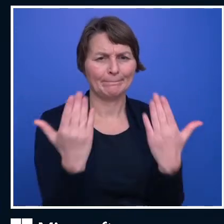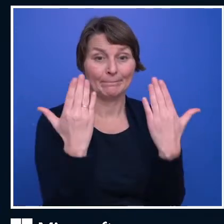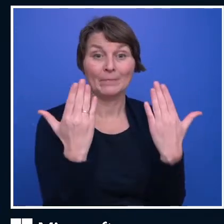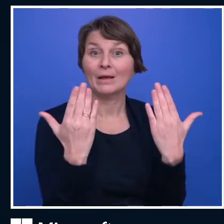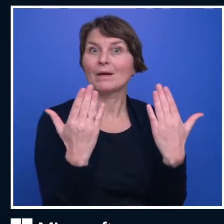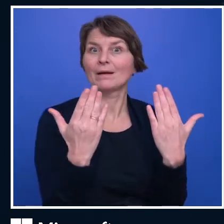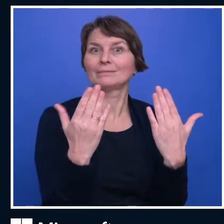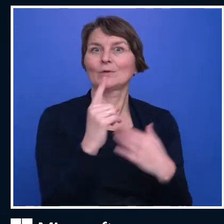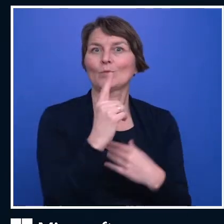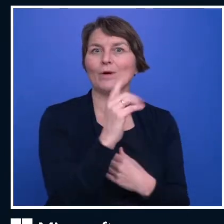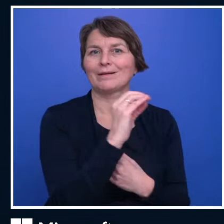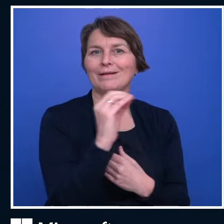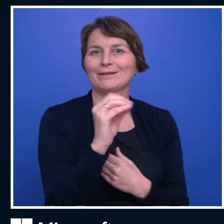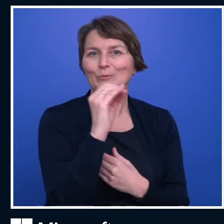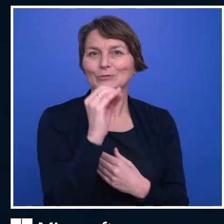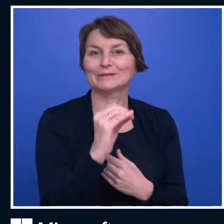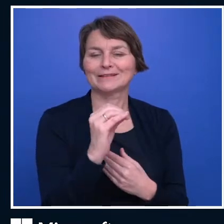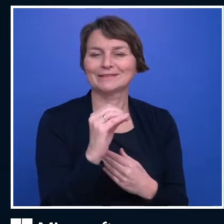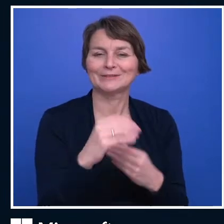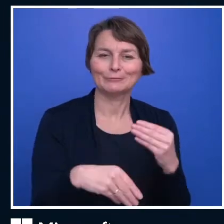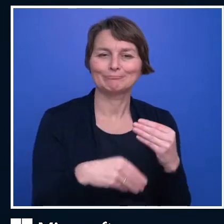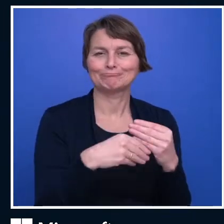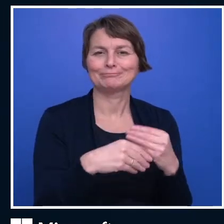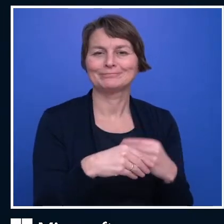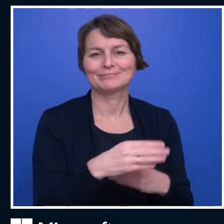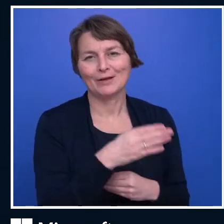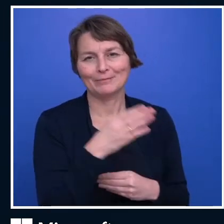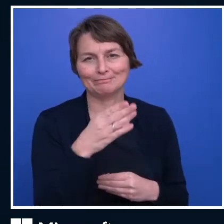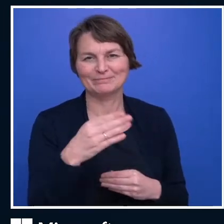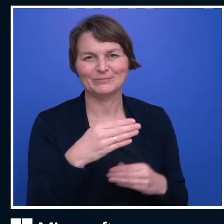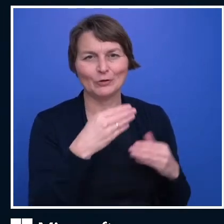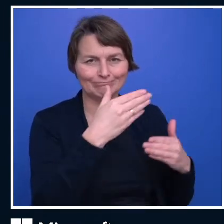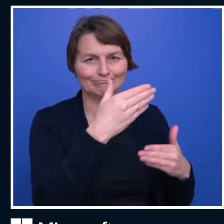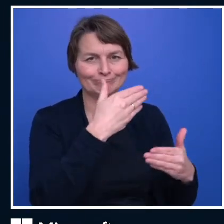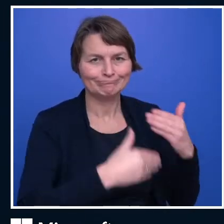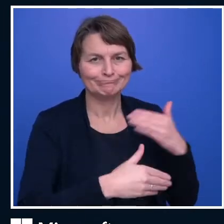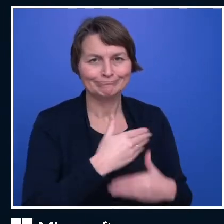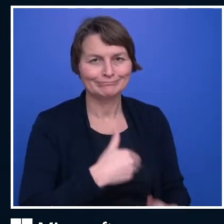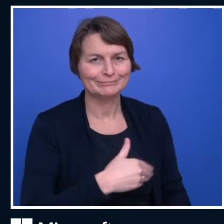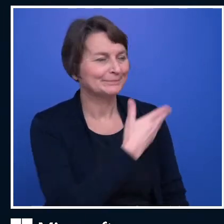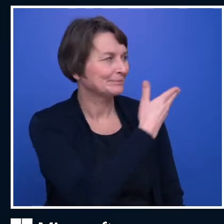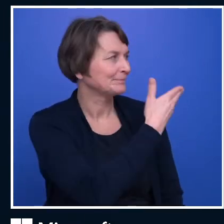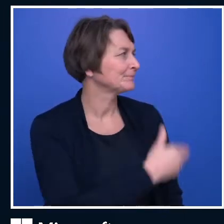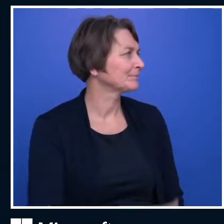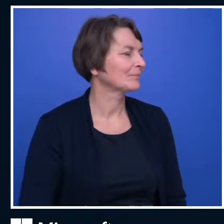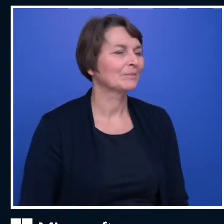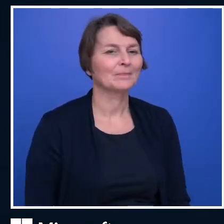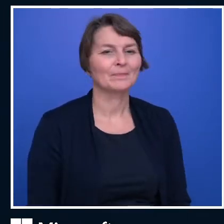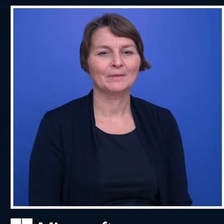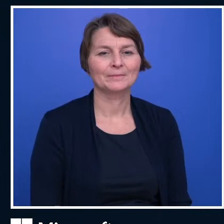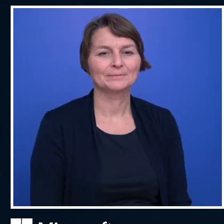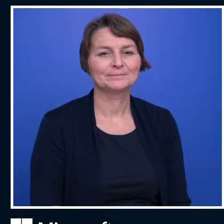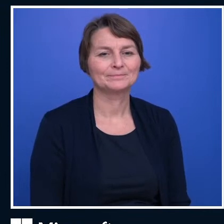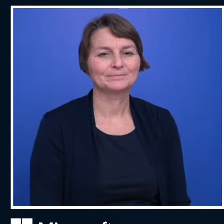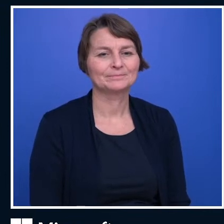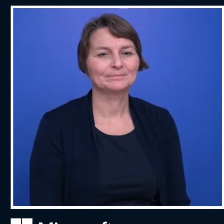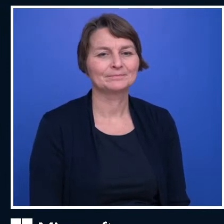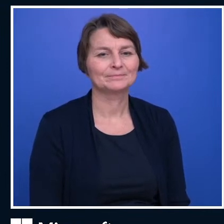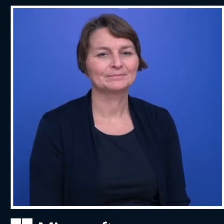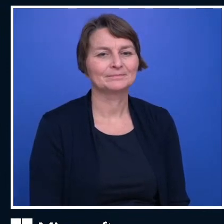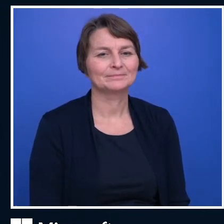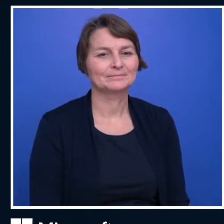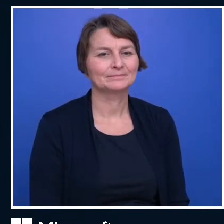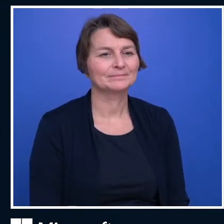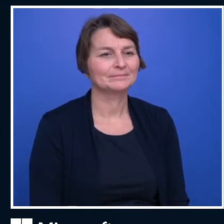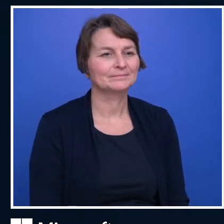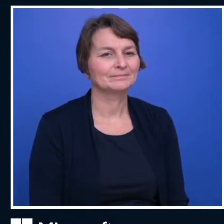certain, and let's try with an anna's hummingbird. Try it with this one, also coming back 99%